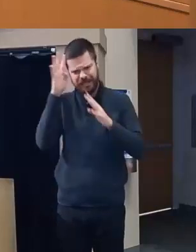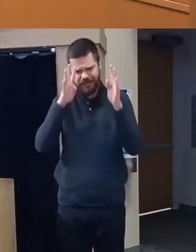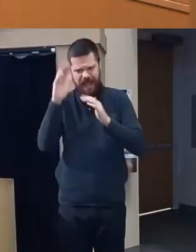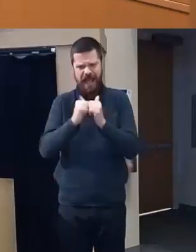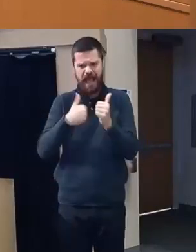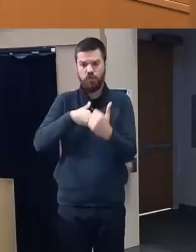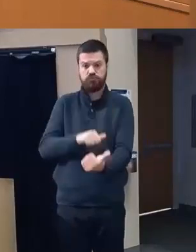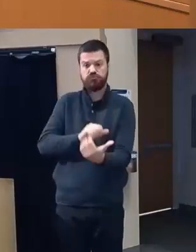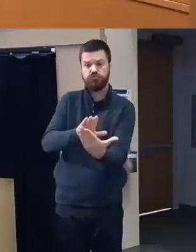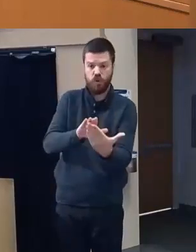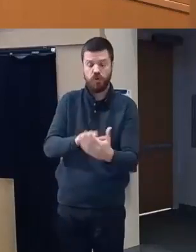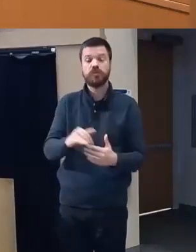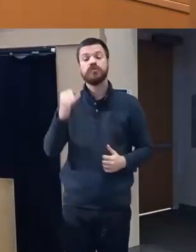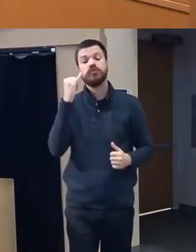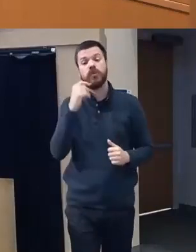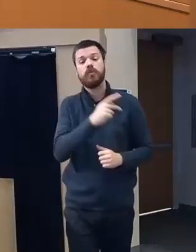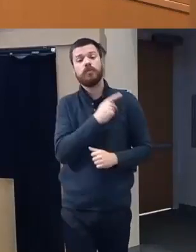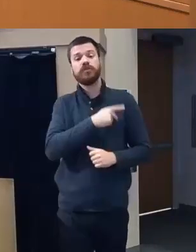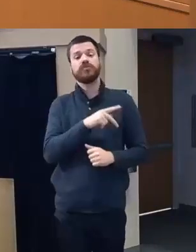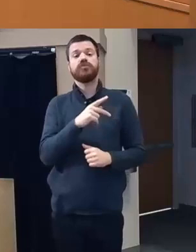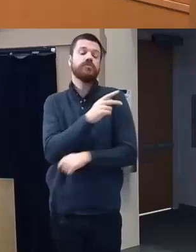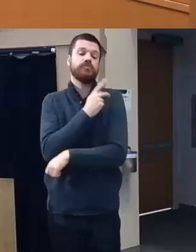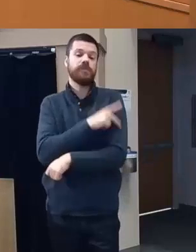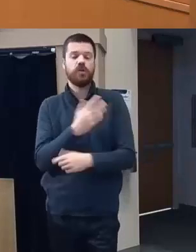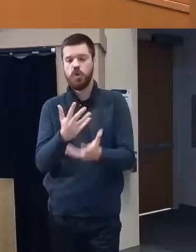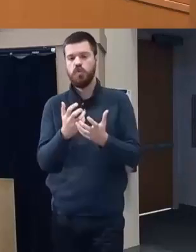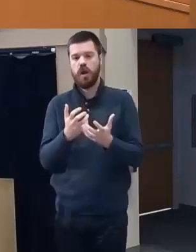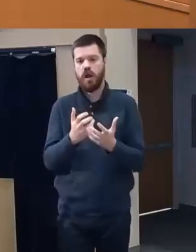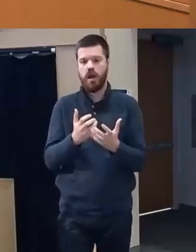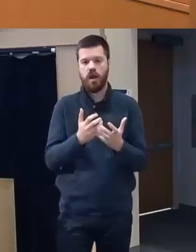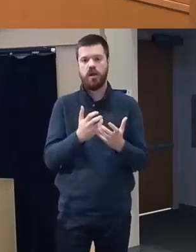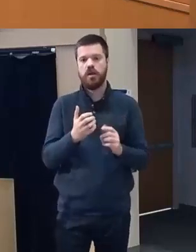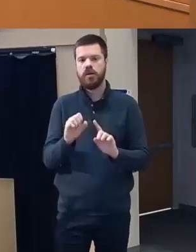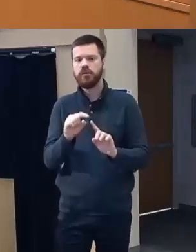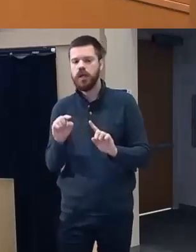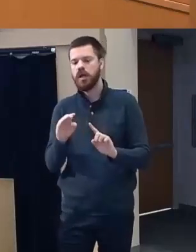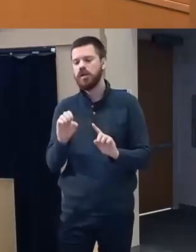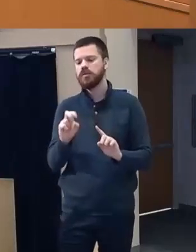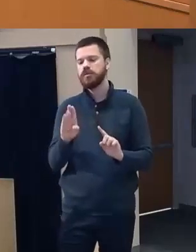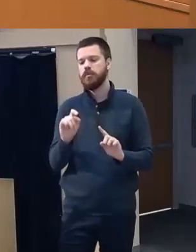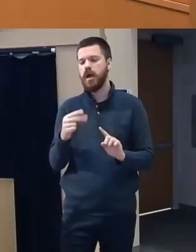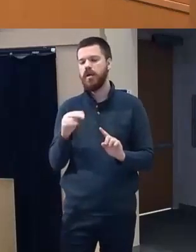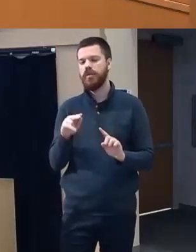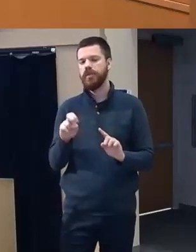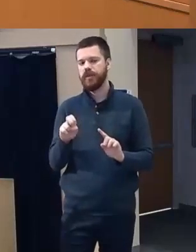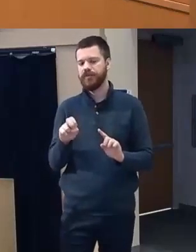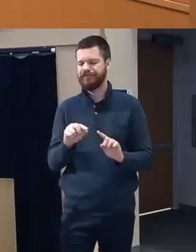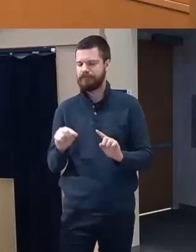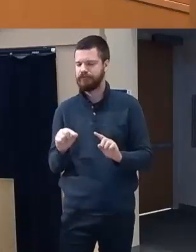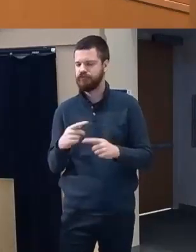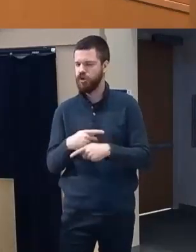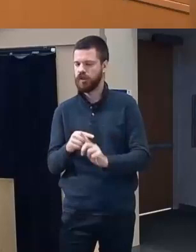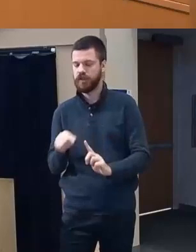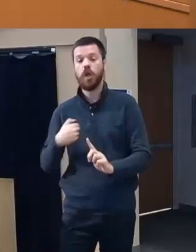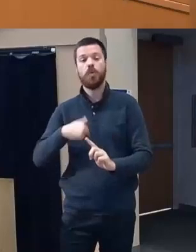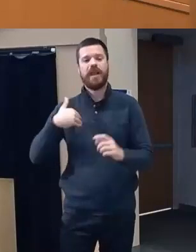approach that. If a patient is wanting Suboxone or buprenorphine naloxone products for treatment of opioid use disorder, we have